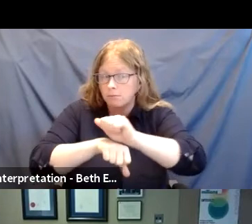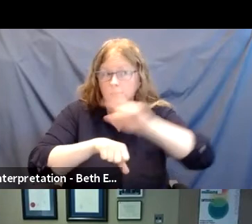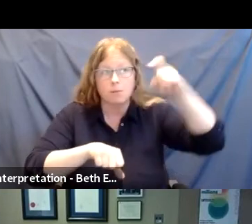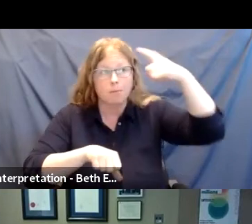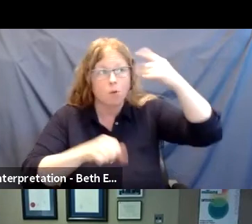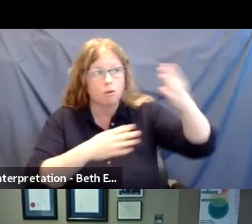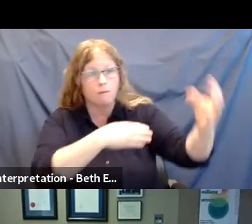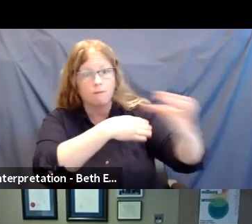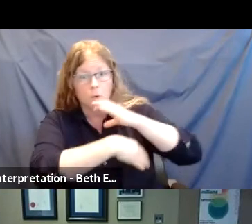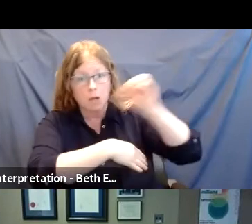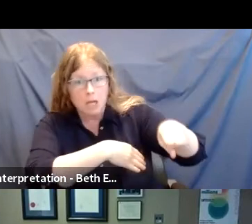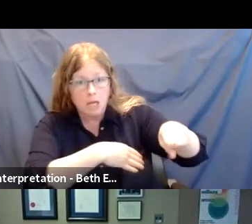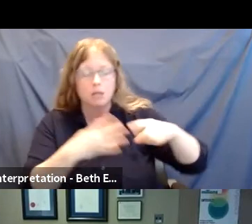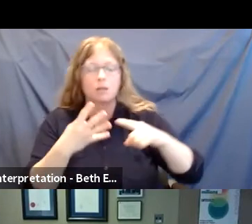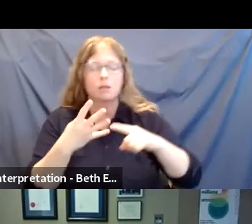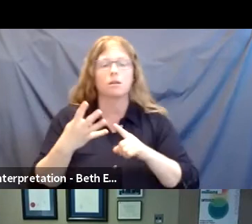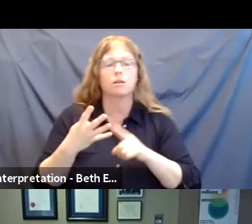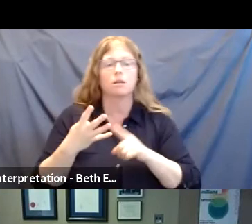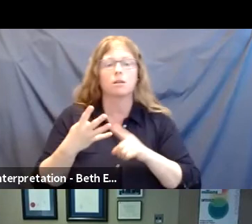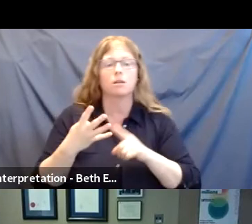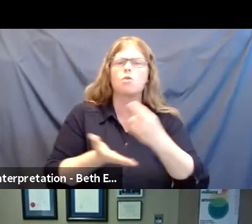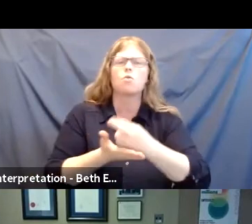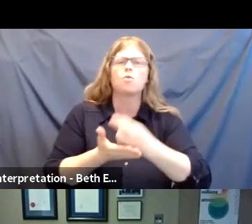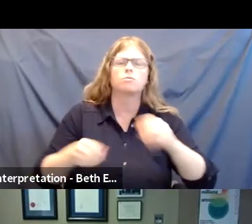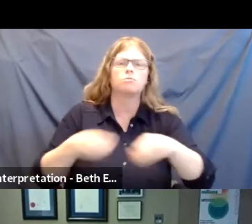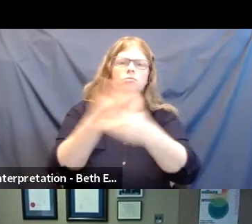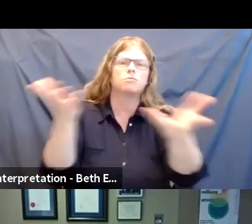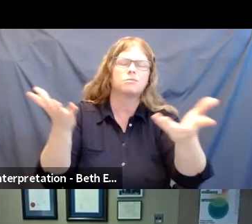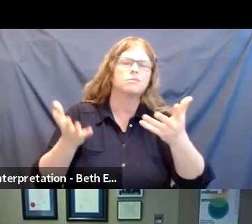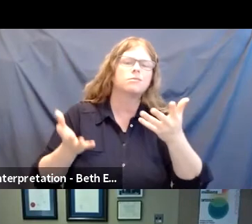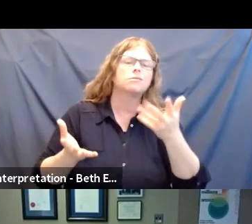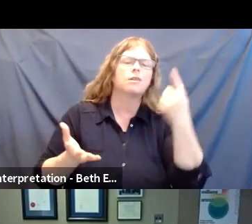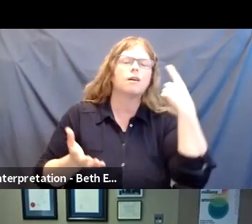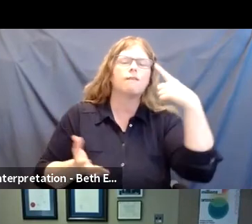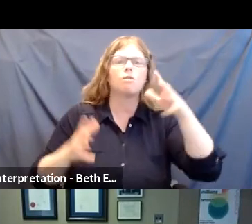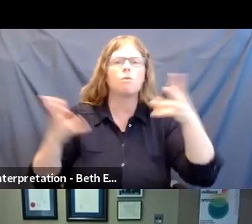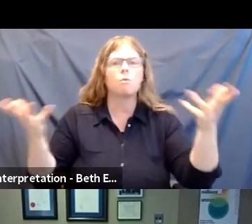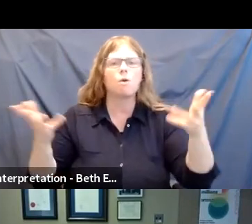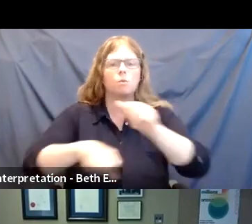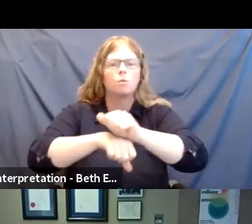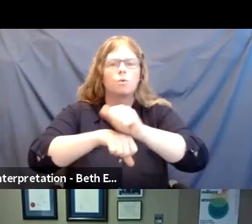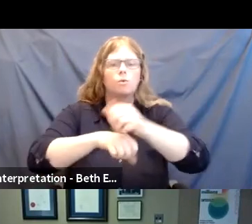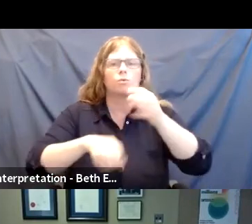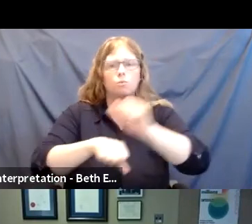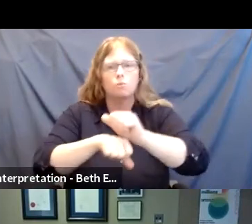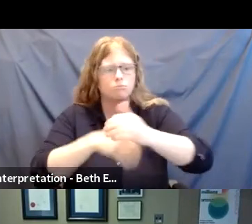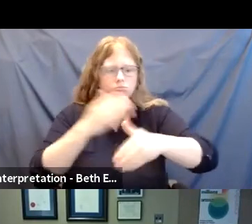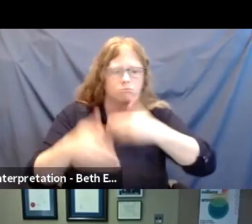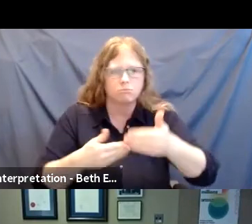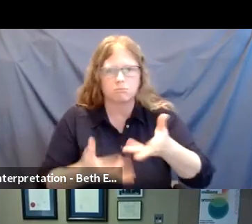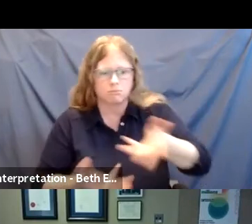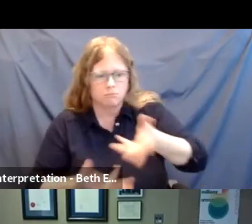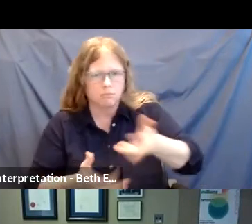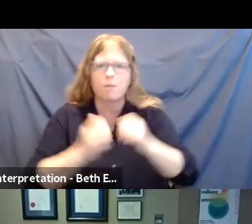more, and offer some resources for frontline workers to draw on when providing information on these issues to their